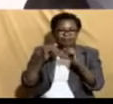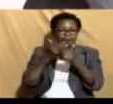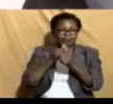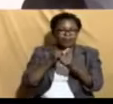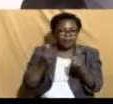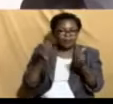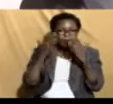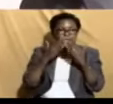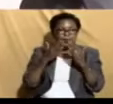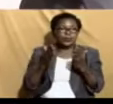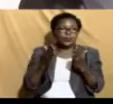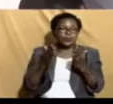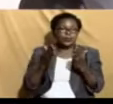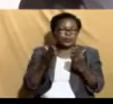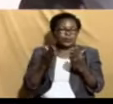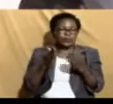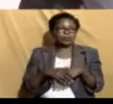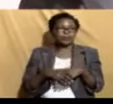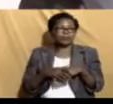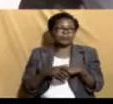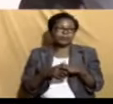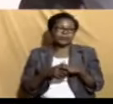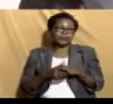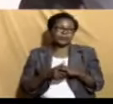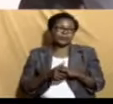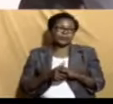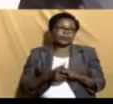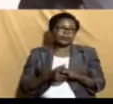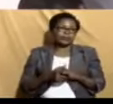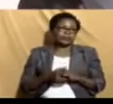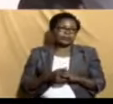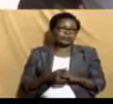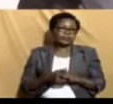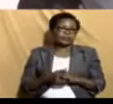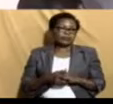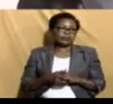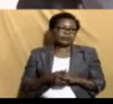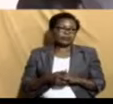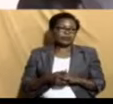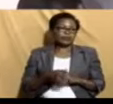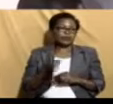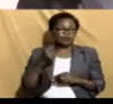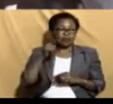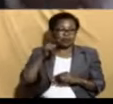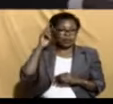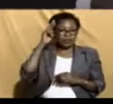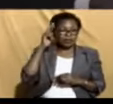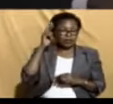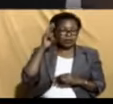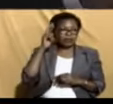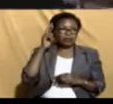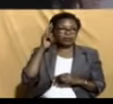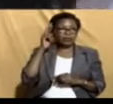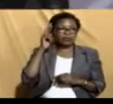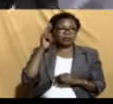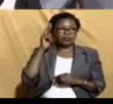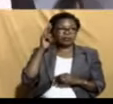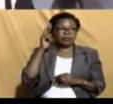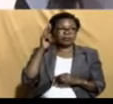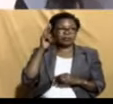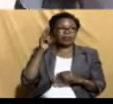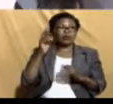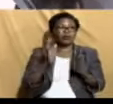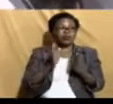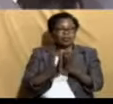the court's authority and duty to interpret and harmonize the conflicts in the Constitution. For these reasons, my lords and my ladies, and